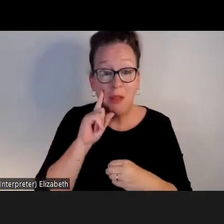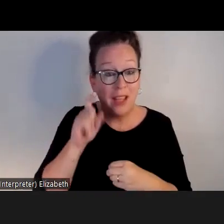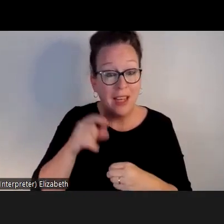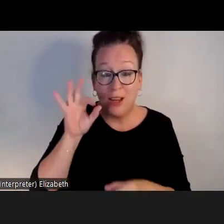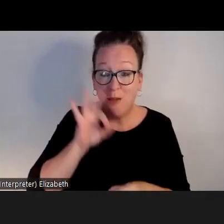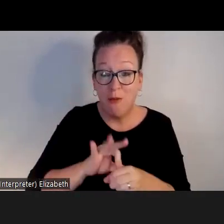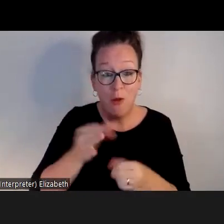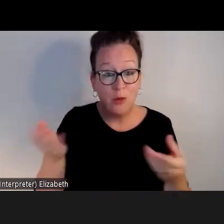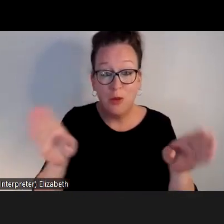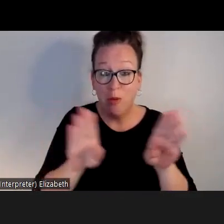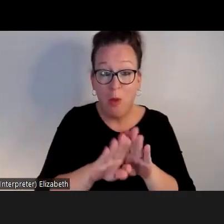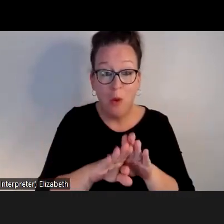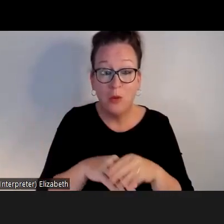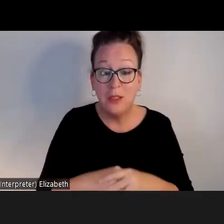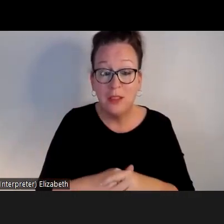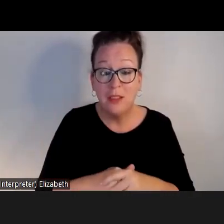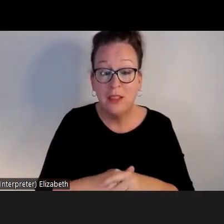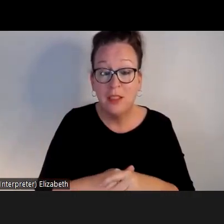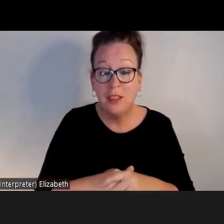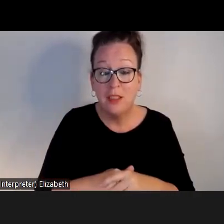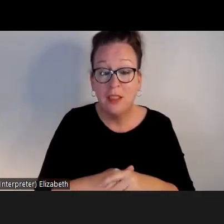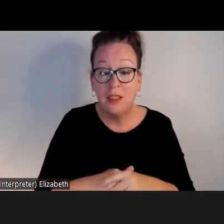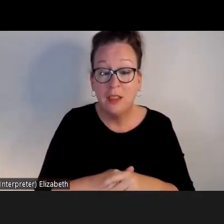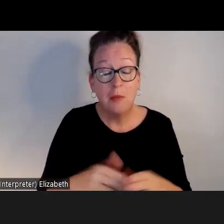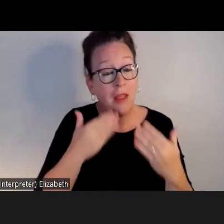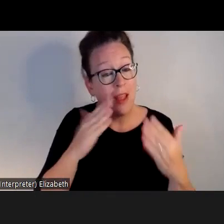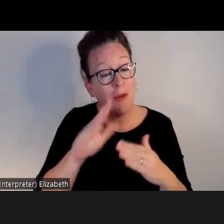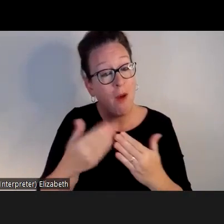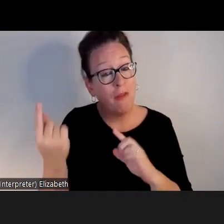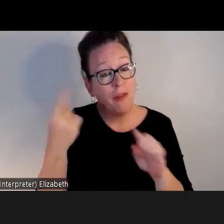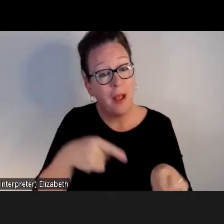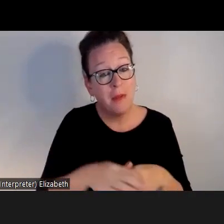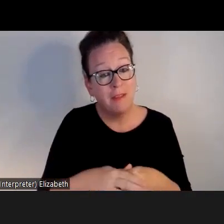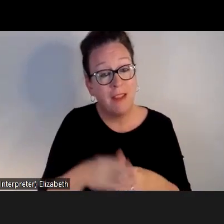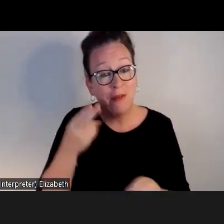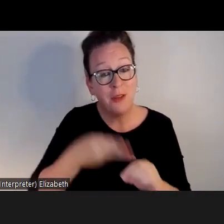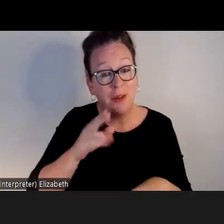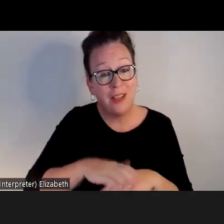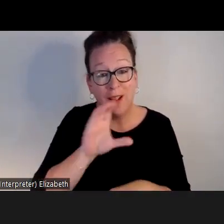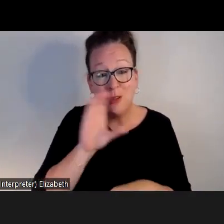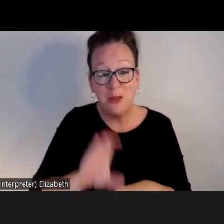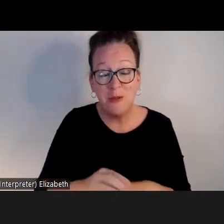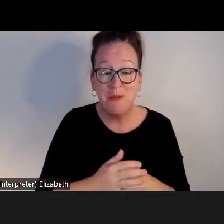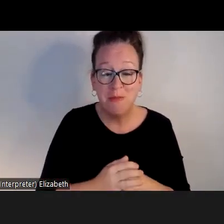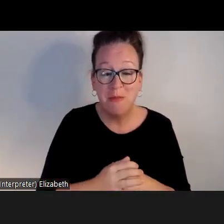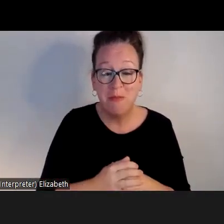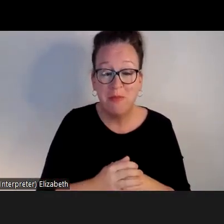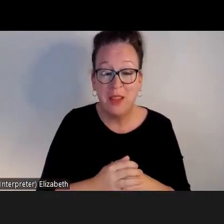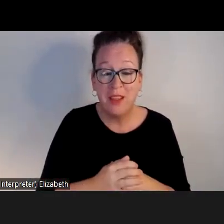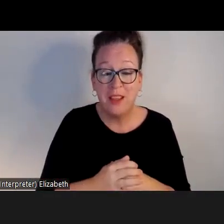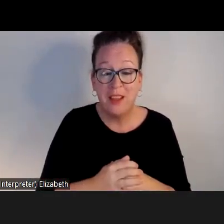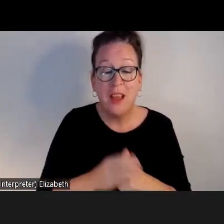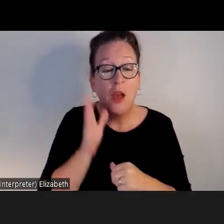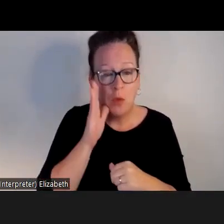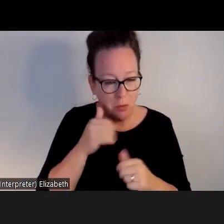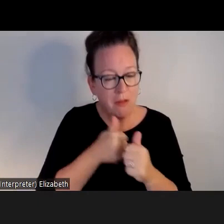to close up the meeting. But thank you all for coming and for joining us on Zoom. And we'll do some follow-up